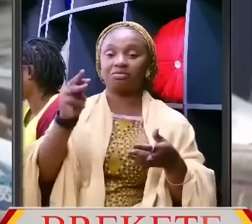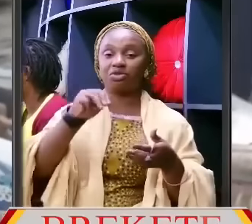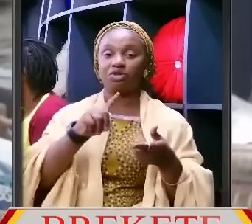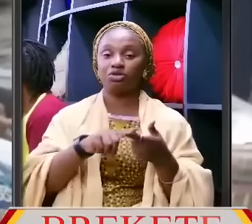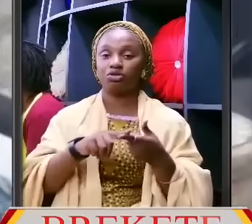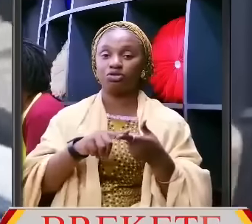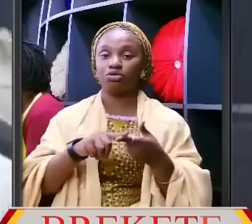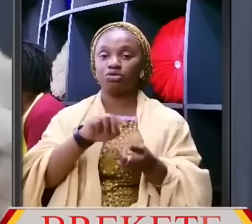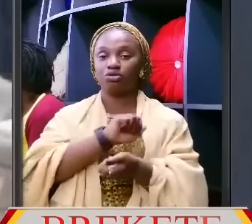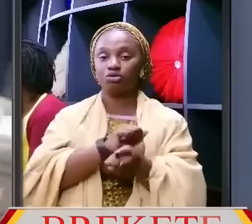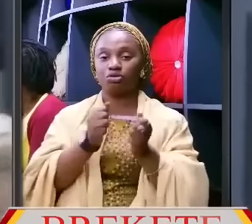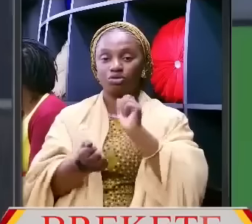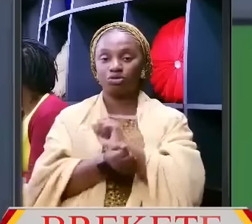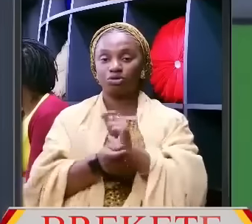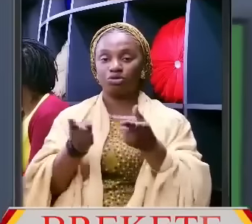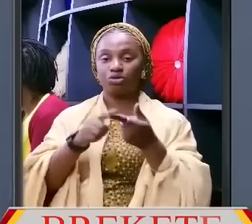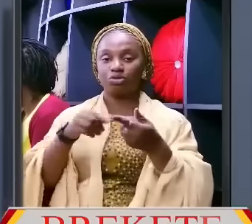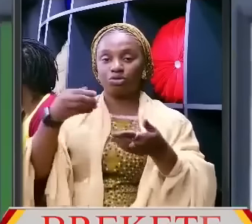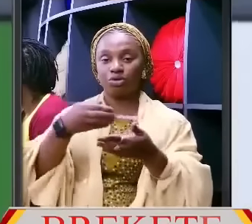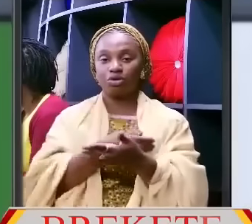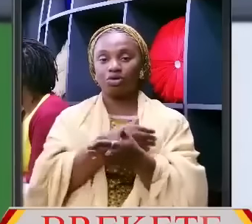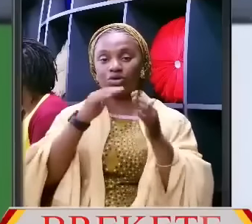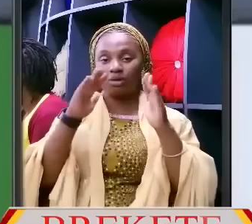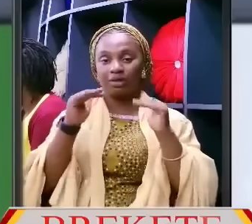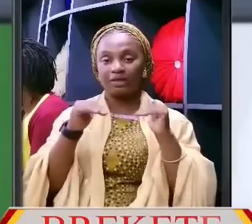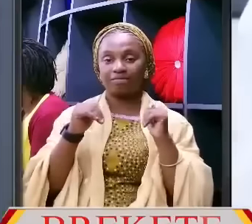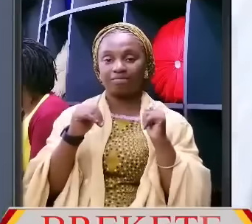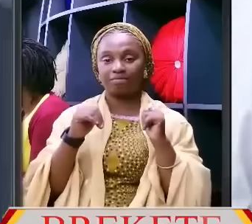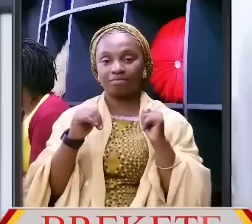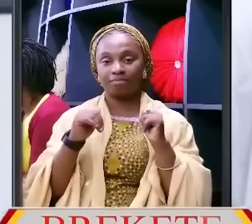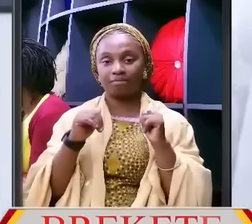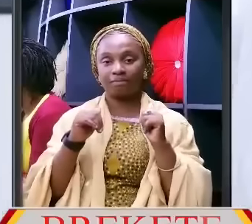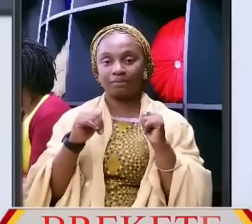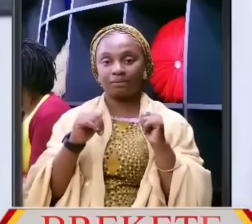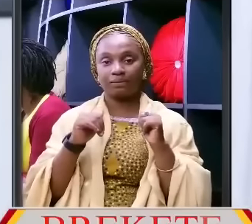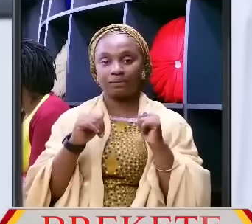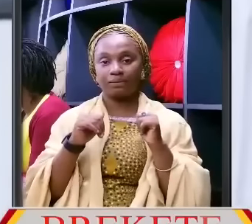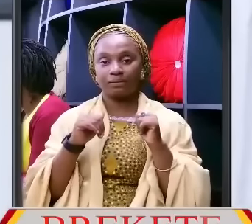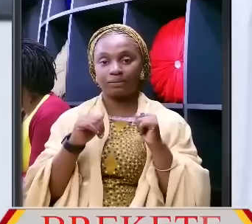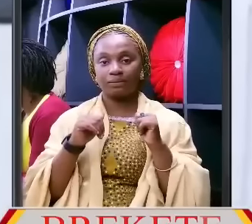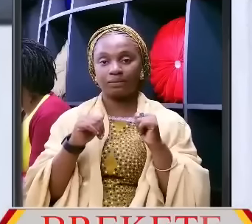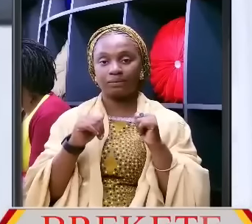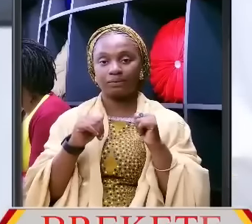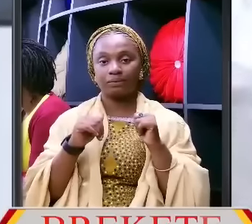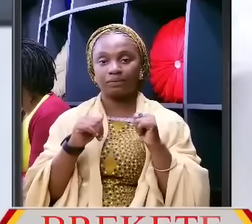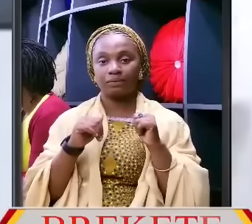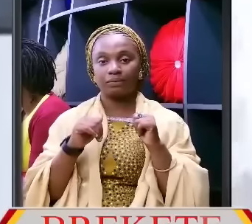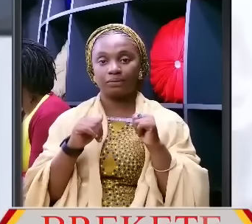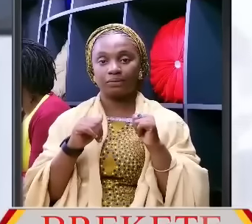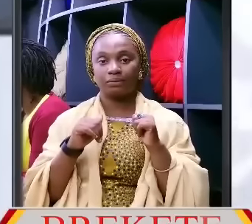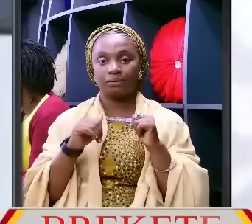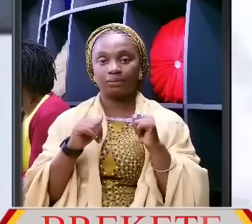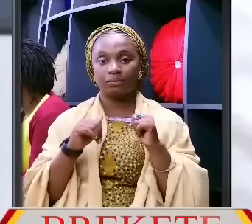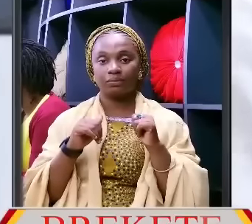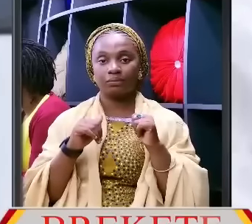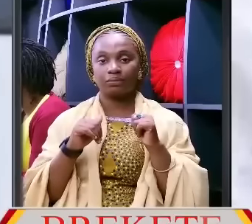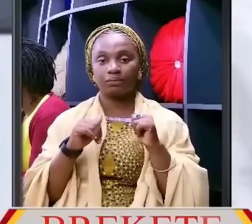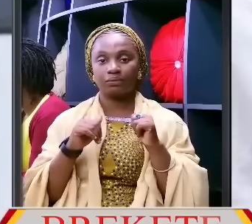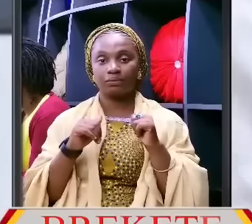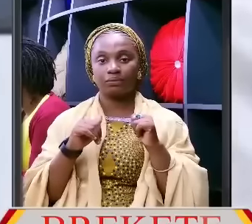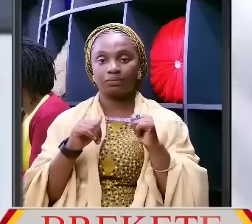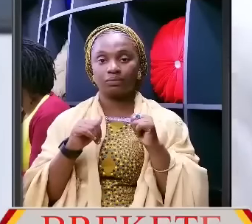go send money to you. They go renovate the house. This your son, don't marry. Get for children. He and your